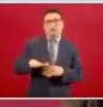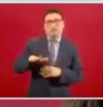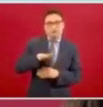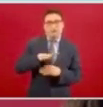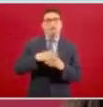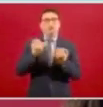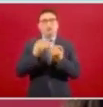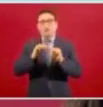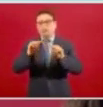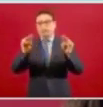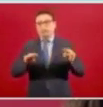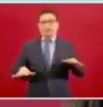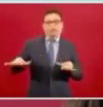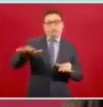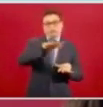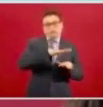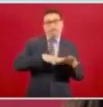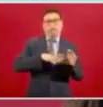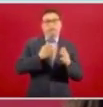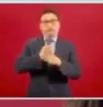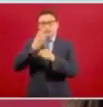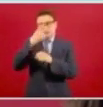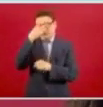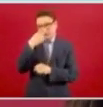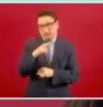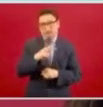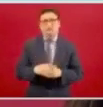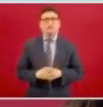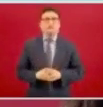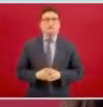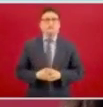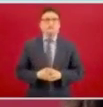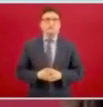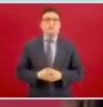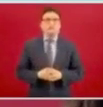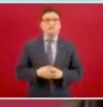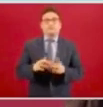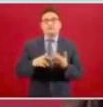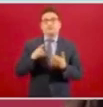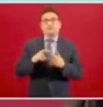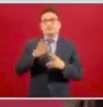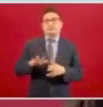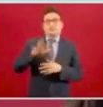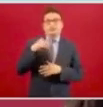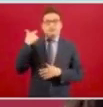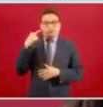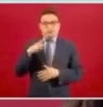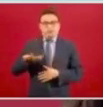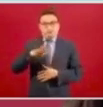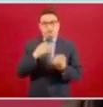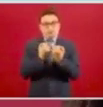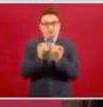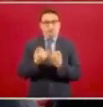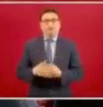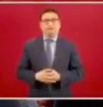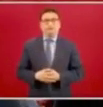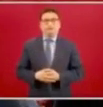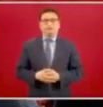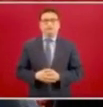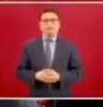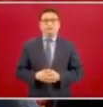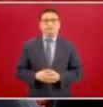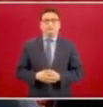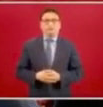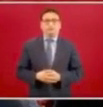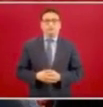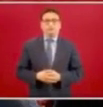Here we can look at the distribution per state within Mexico. We can see the highest number of infected cases